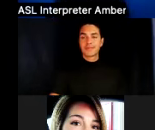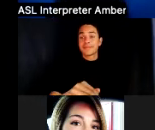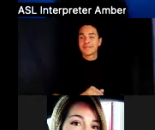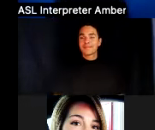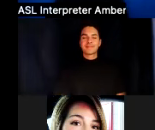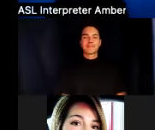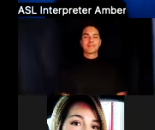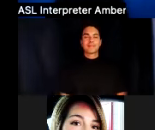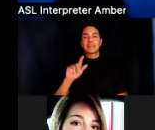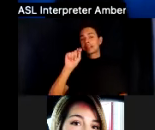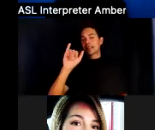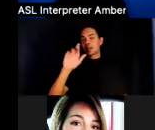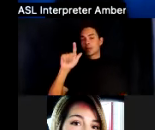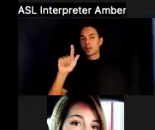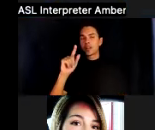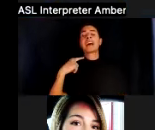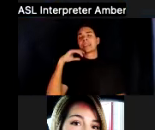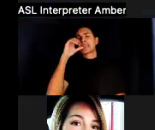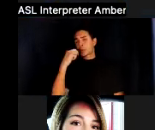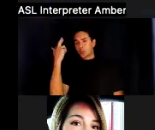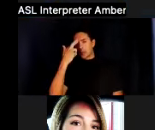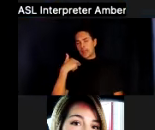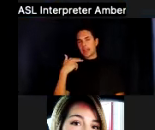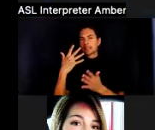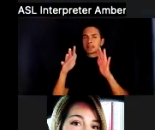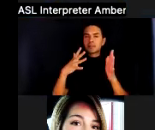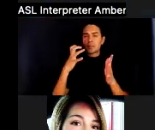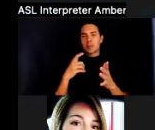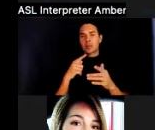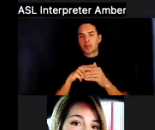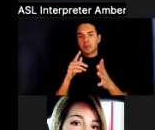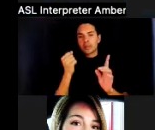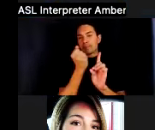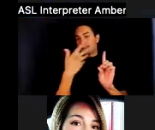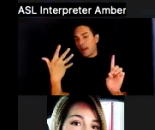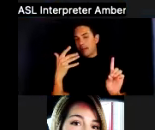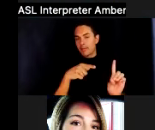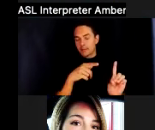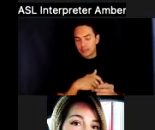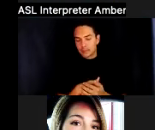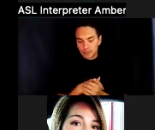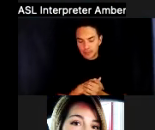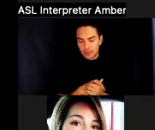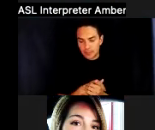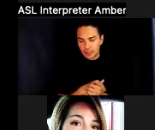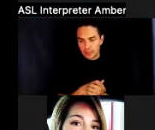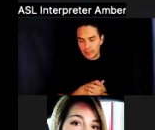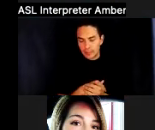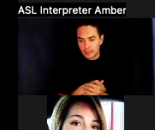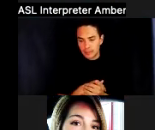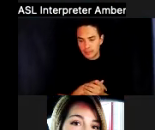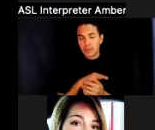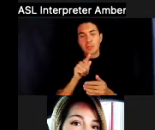I guess the reason I kind of wanted to have somebody expound on this is, are you saying that, you